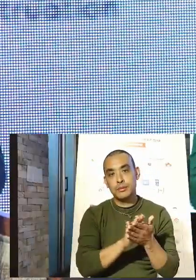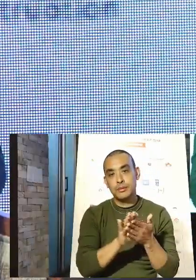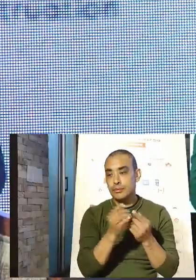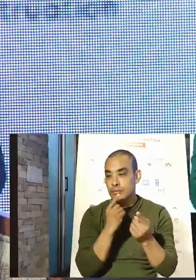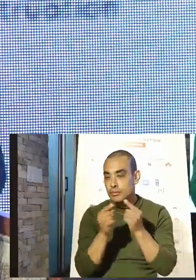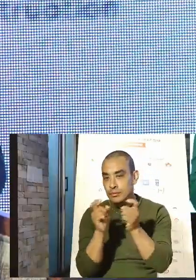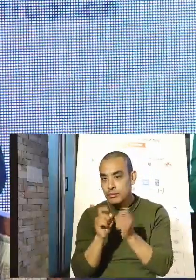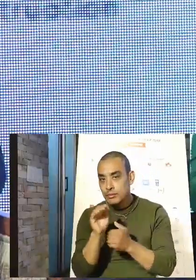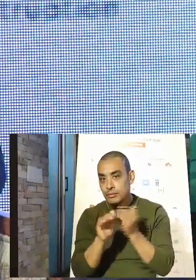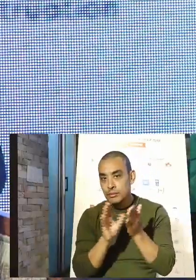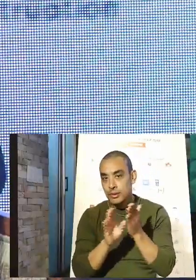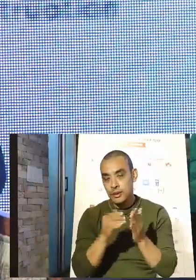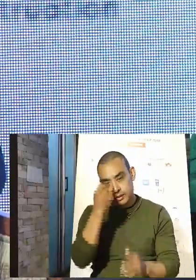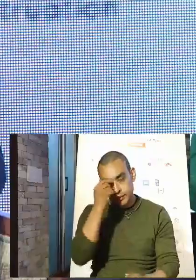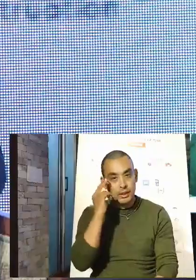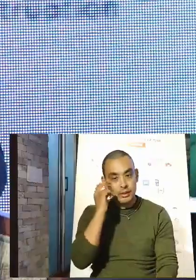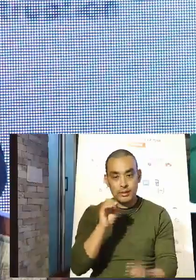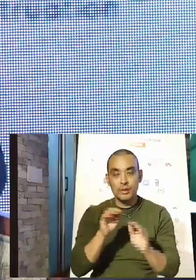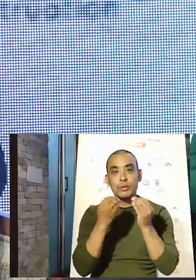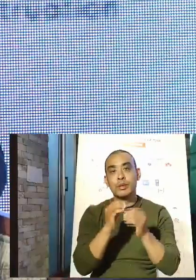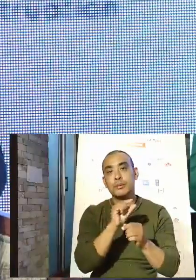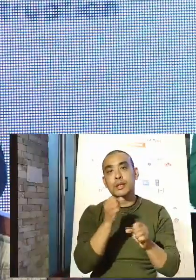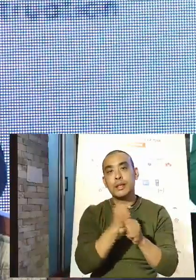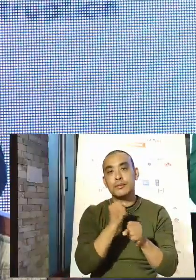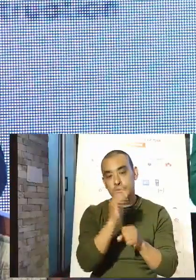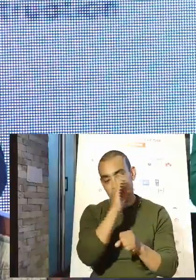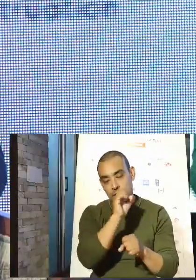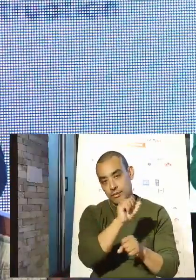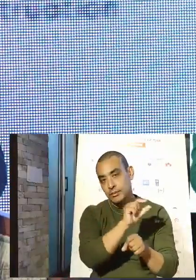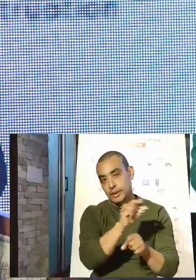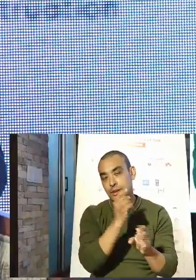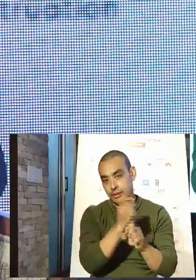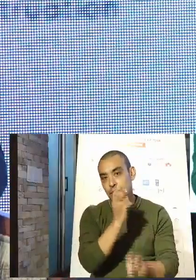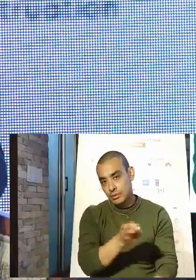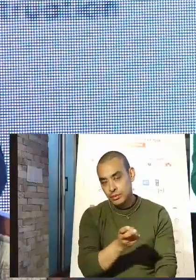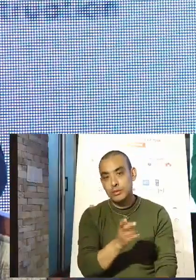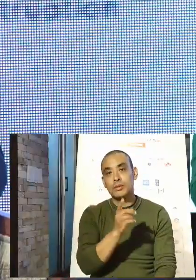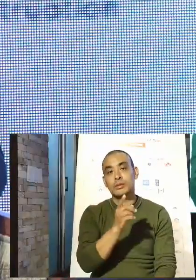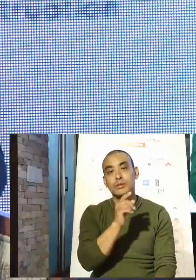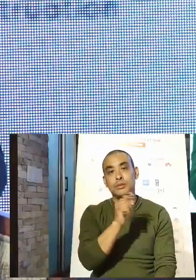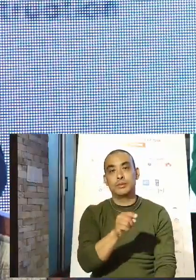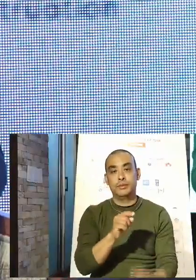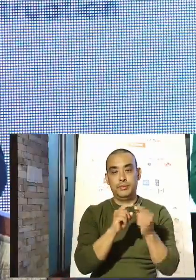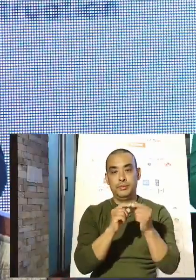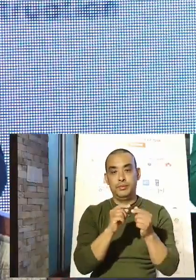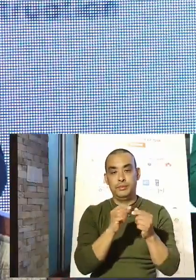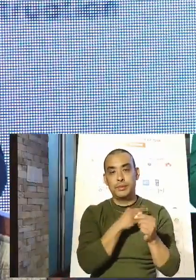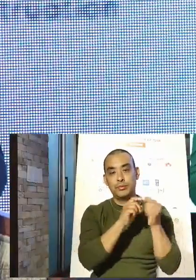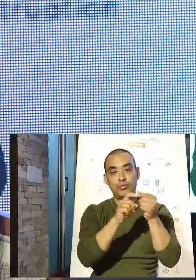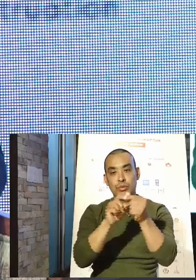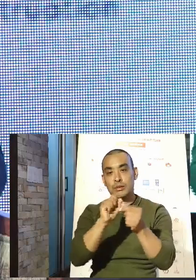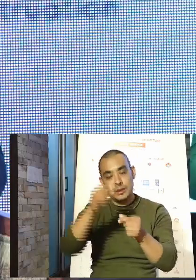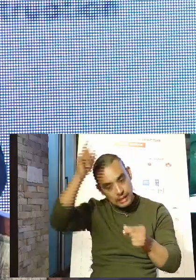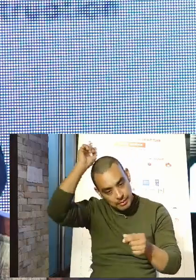been hearing is issues around community cohesion, backbiting, right? So we're asking women to go against social